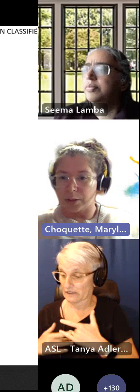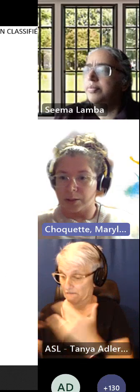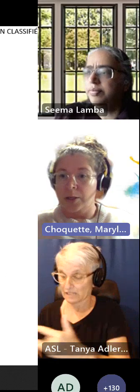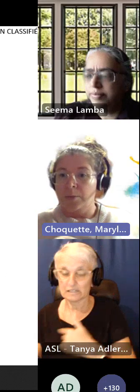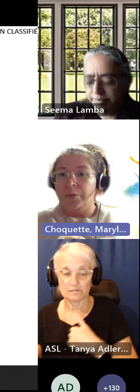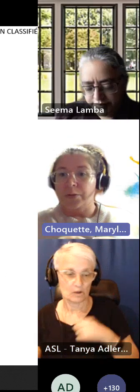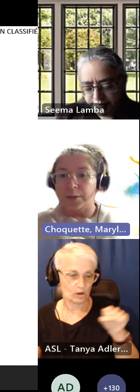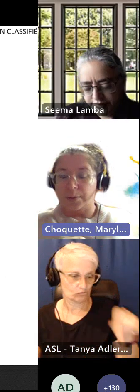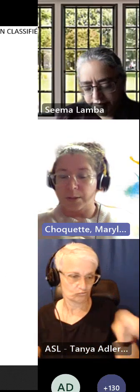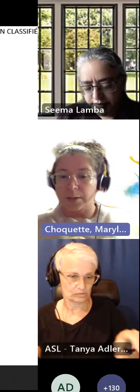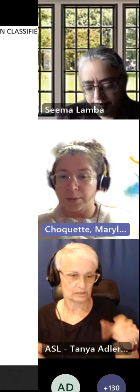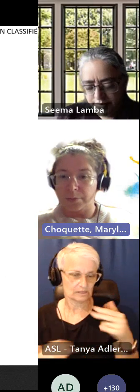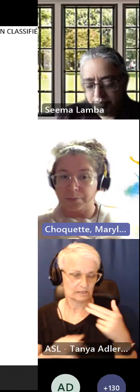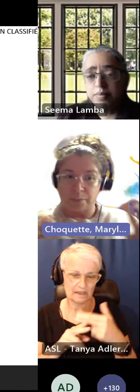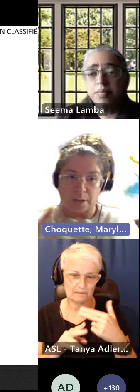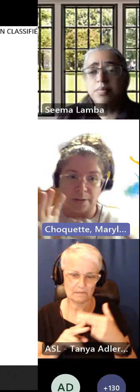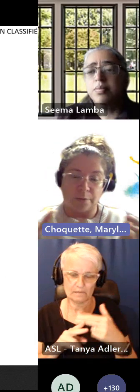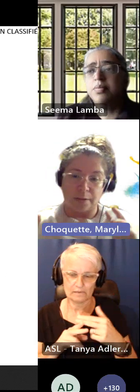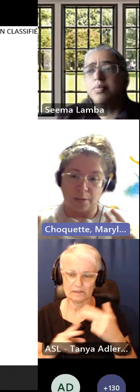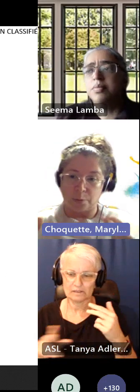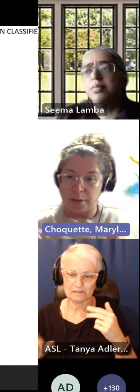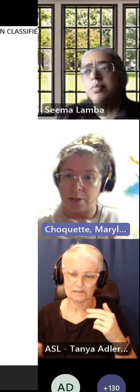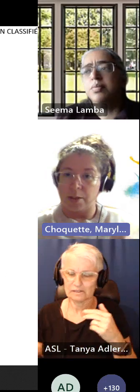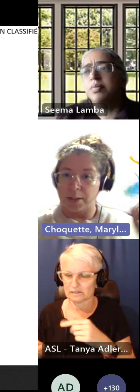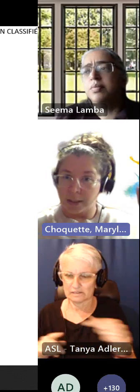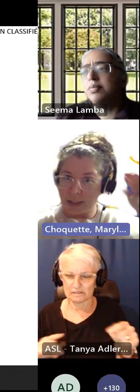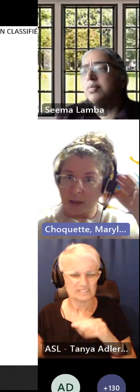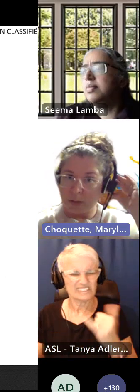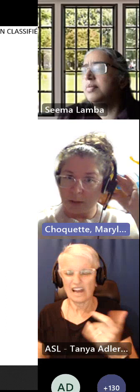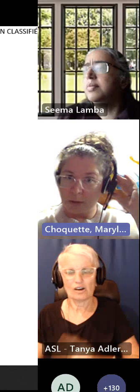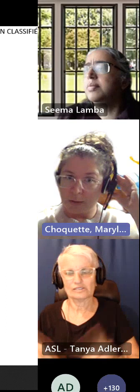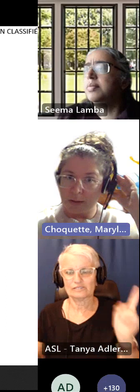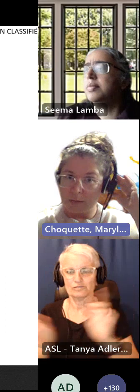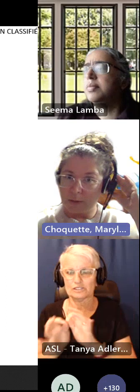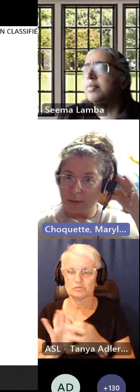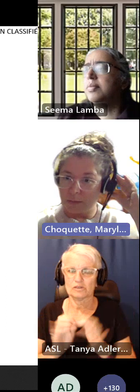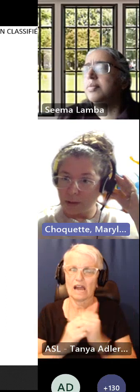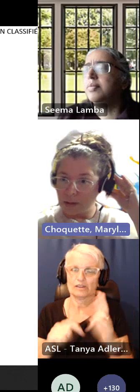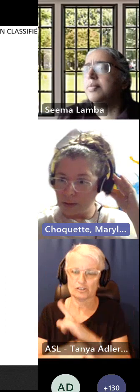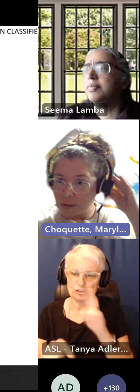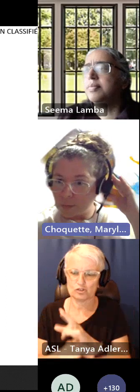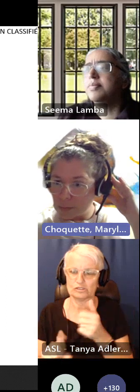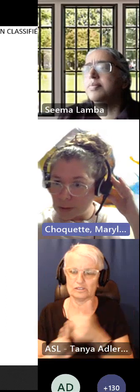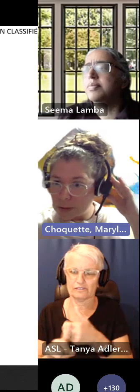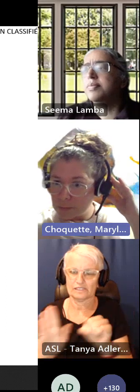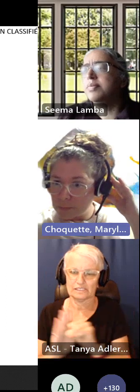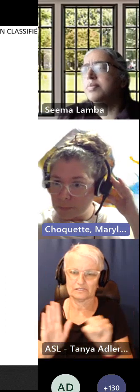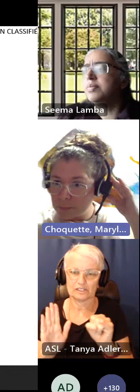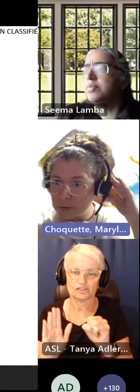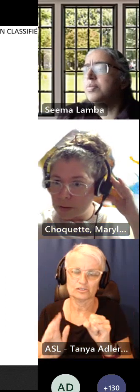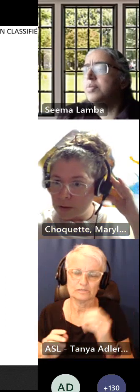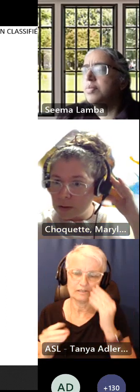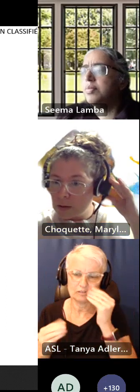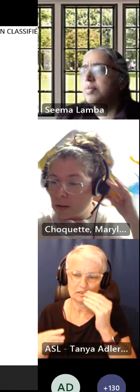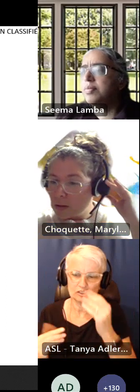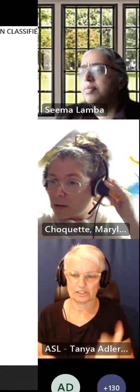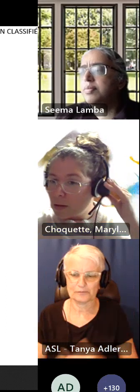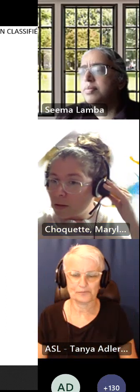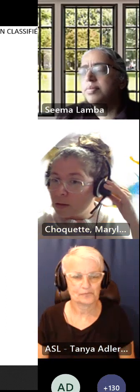their information. So there's been a different interpretation in how we can use the self-identification information.